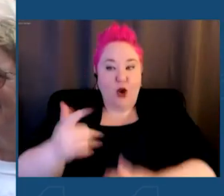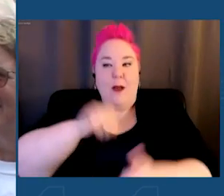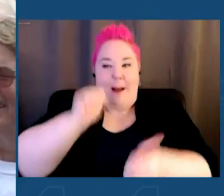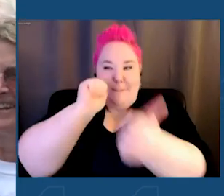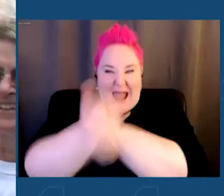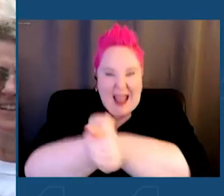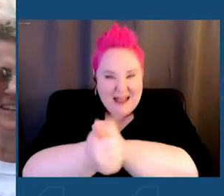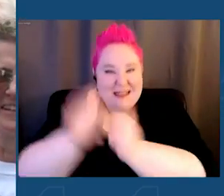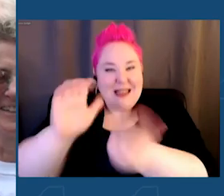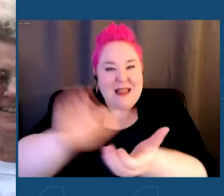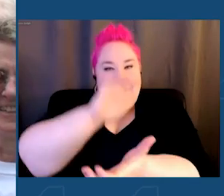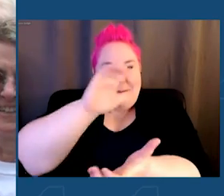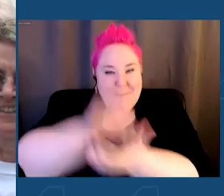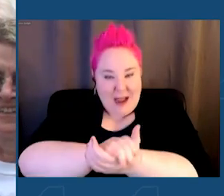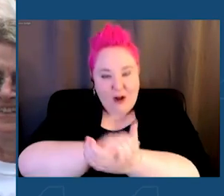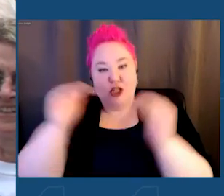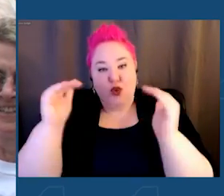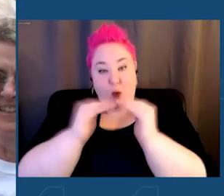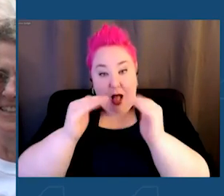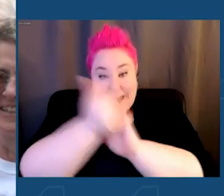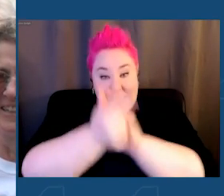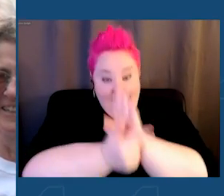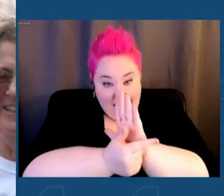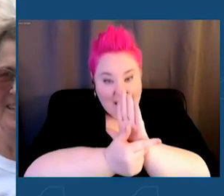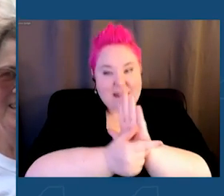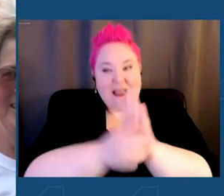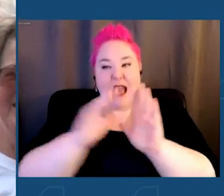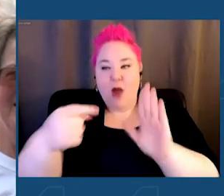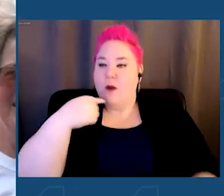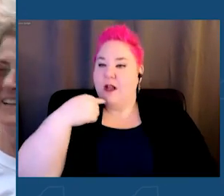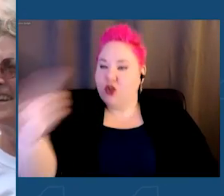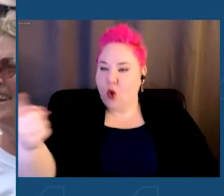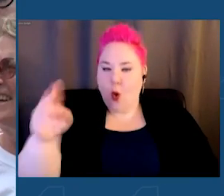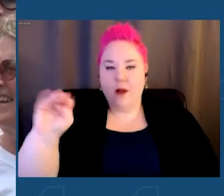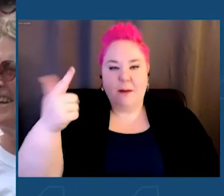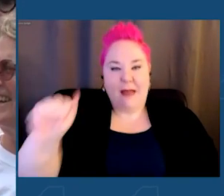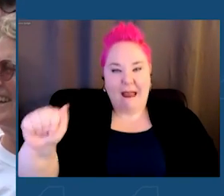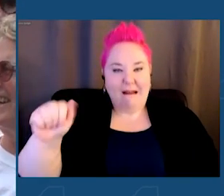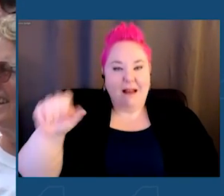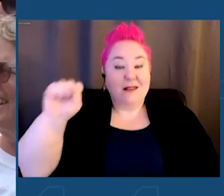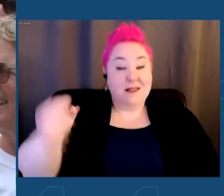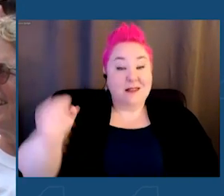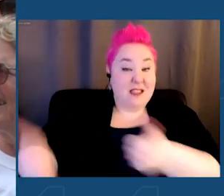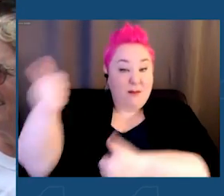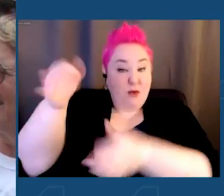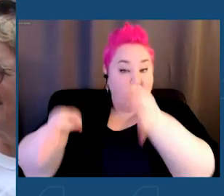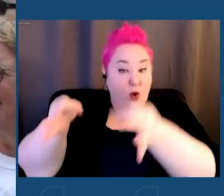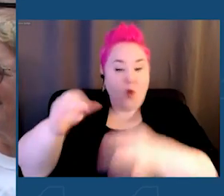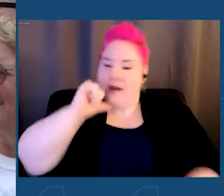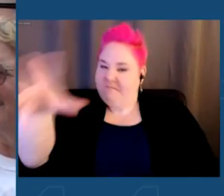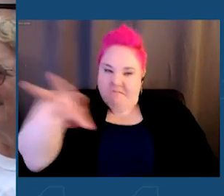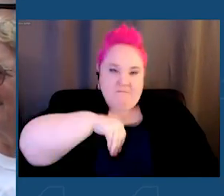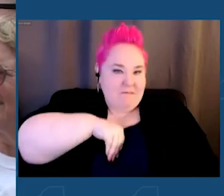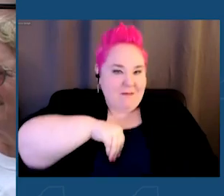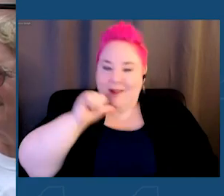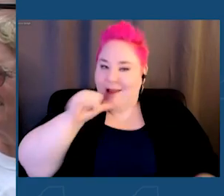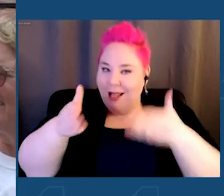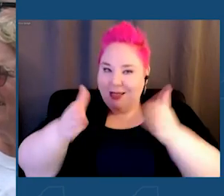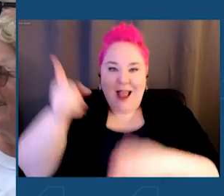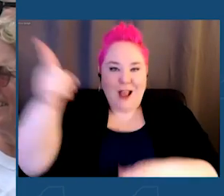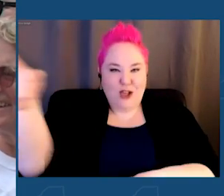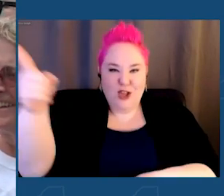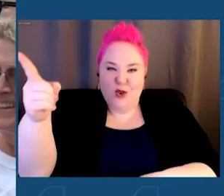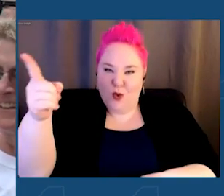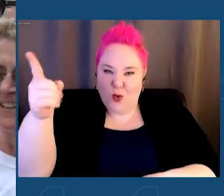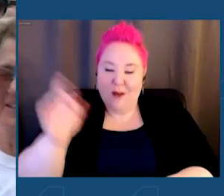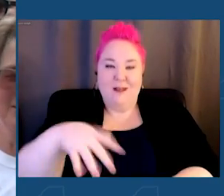Marriage Equality Act and said to that MAGA Supreme Court, we are not going to let you take our LGBTQ